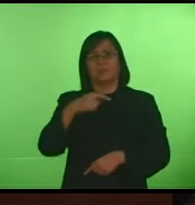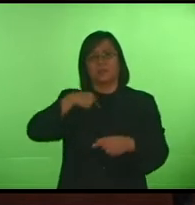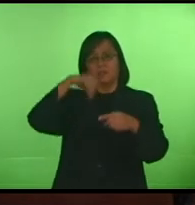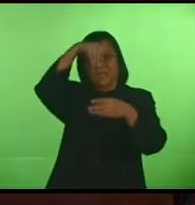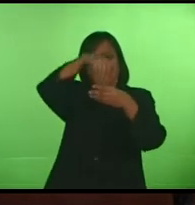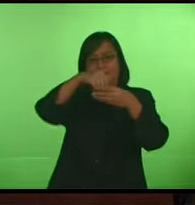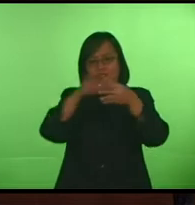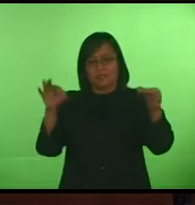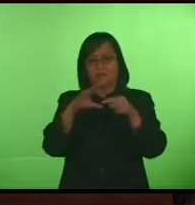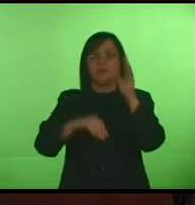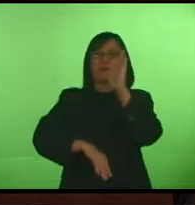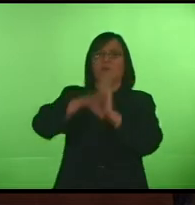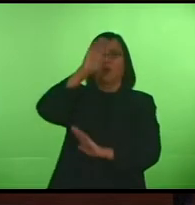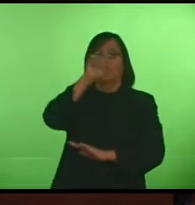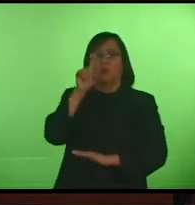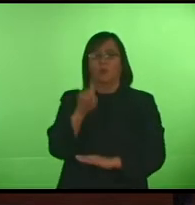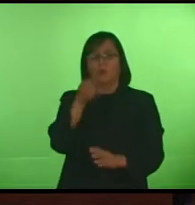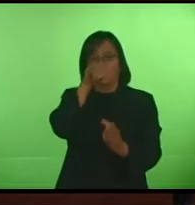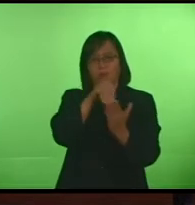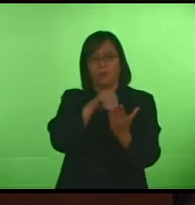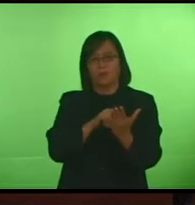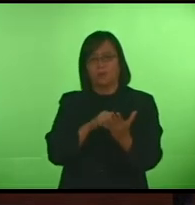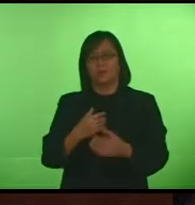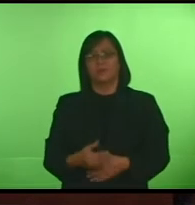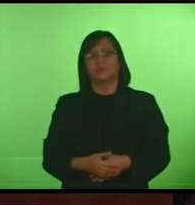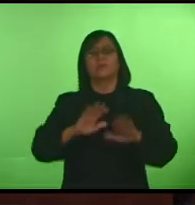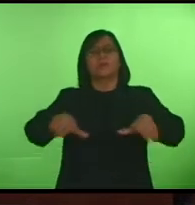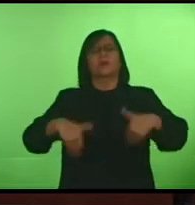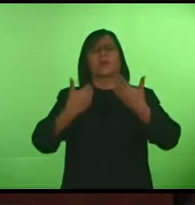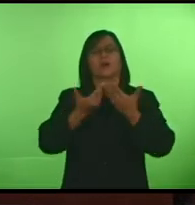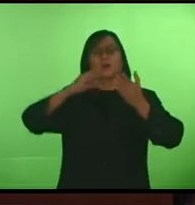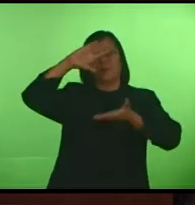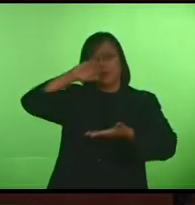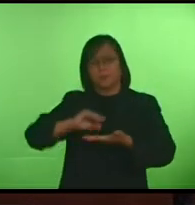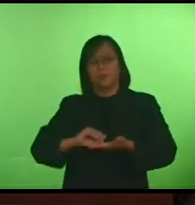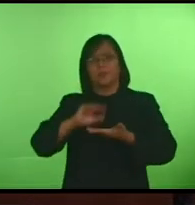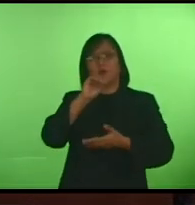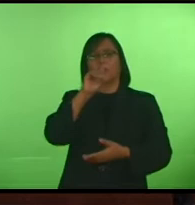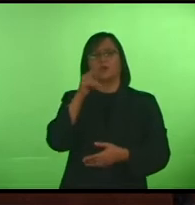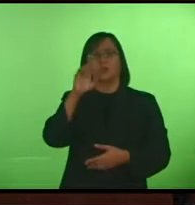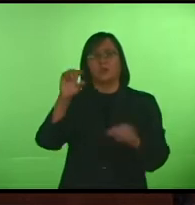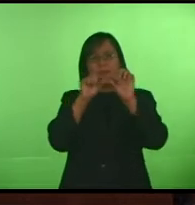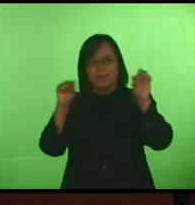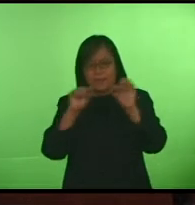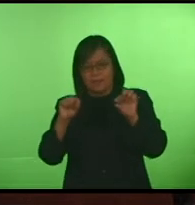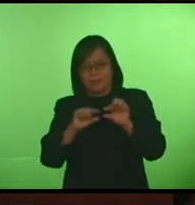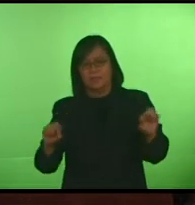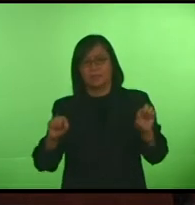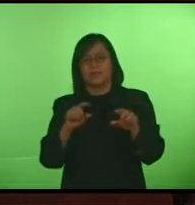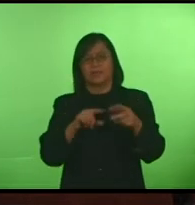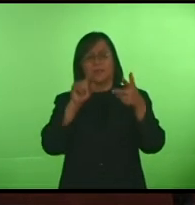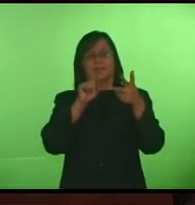And then the next one, how it depletes the ozone layer. And the third one,